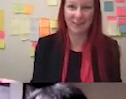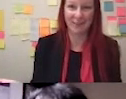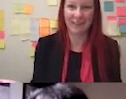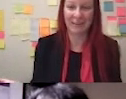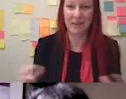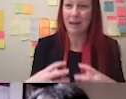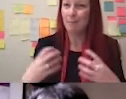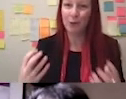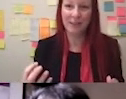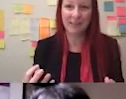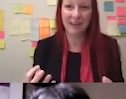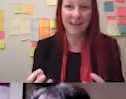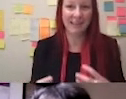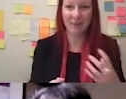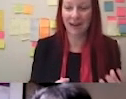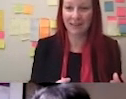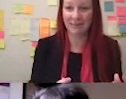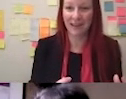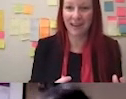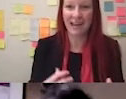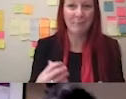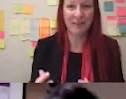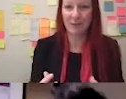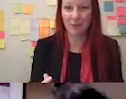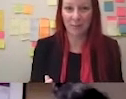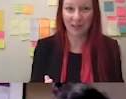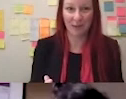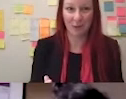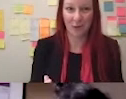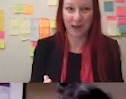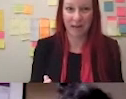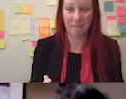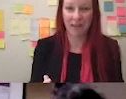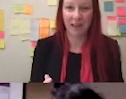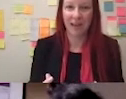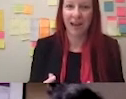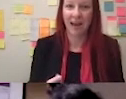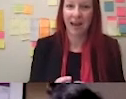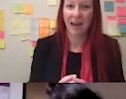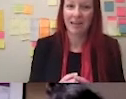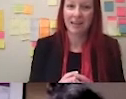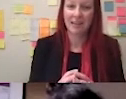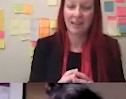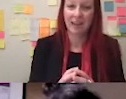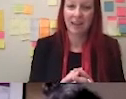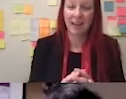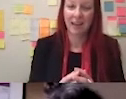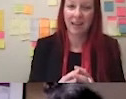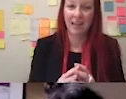here with the symposium, pushes me, sparks me, brings me so much joy.